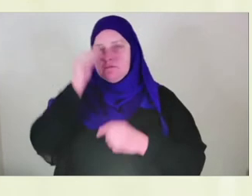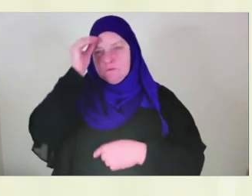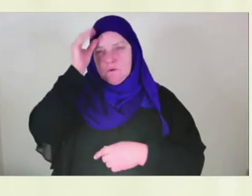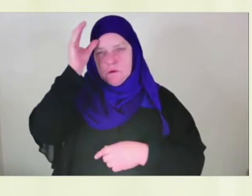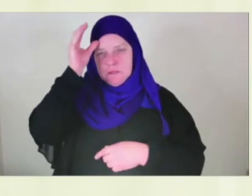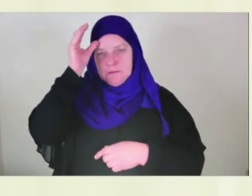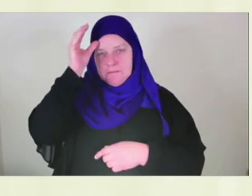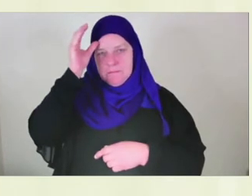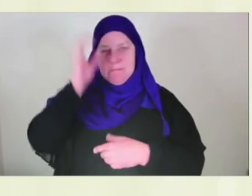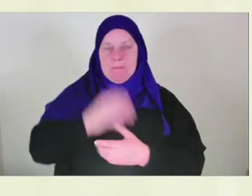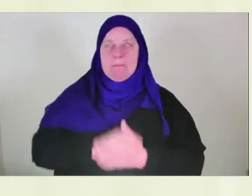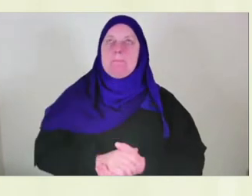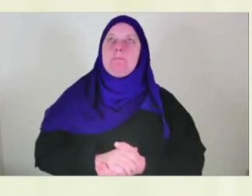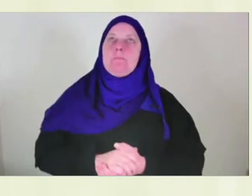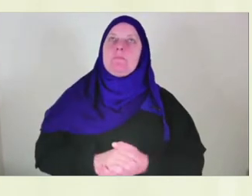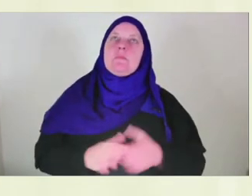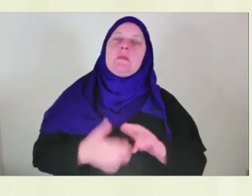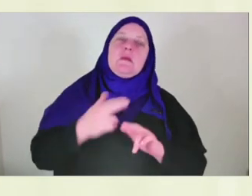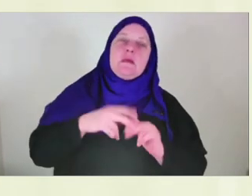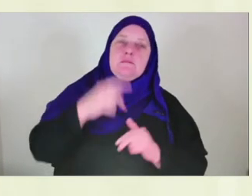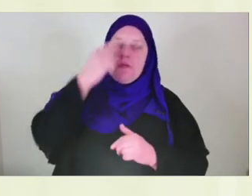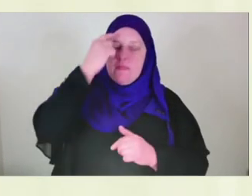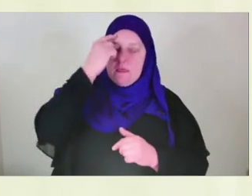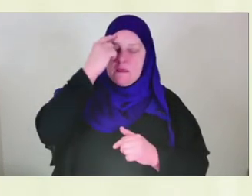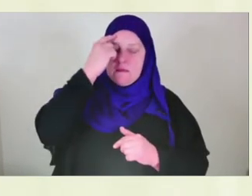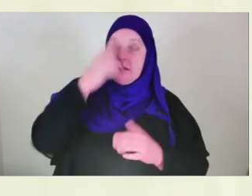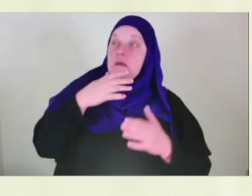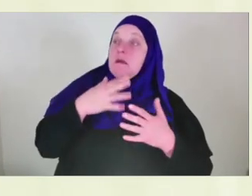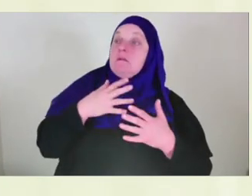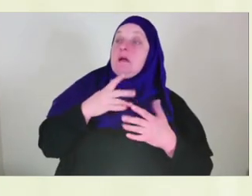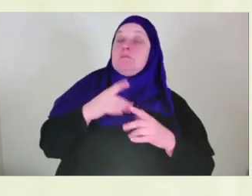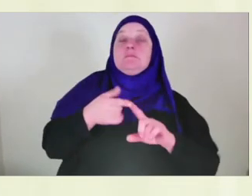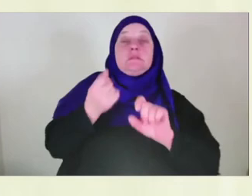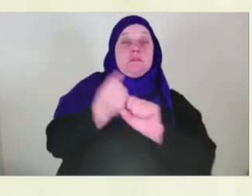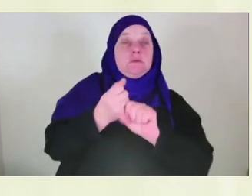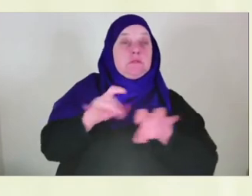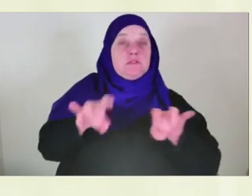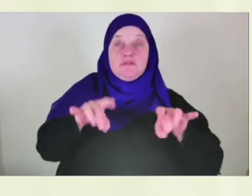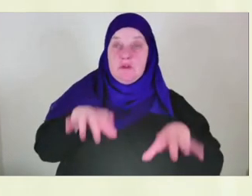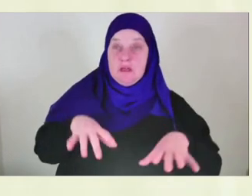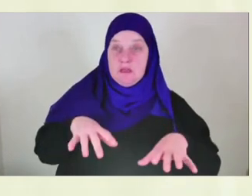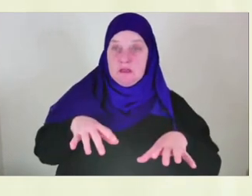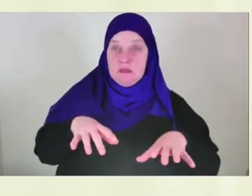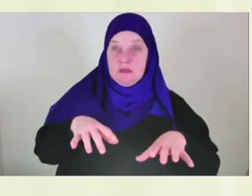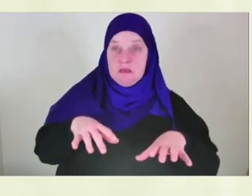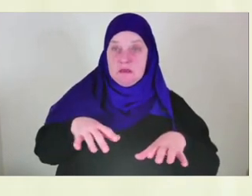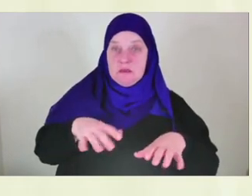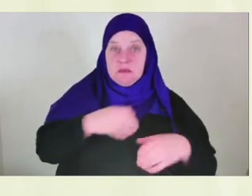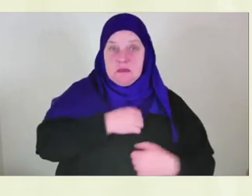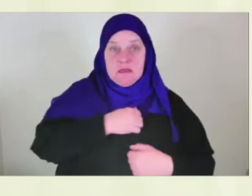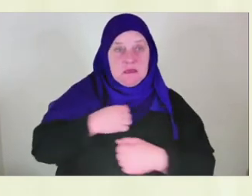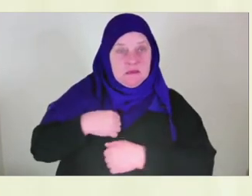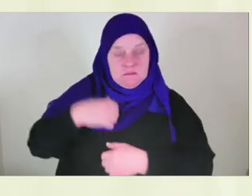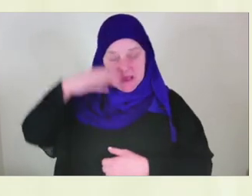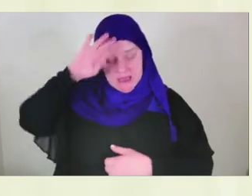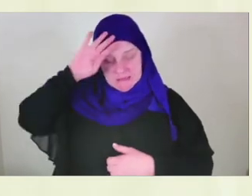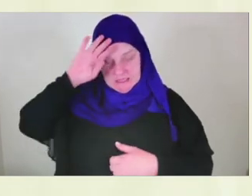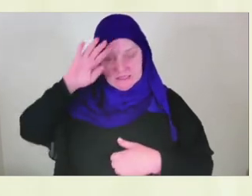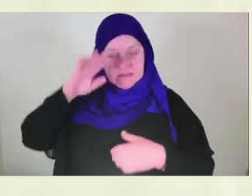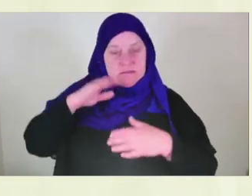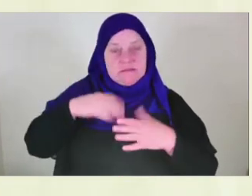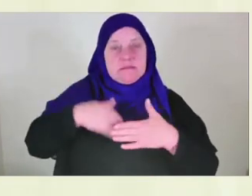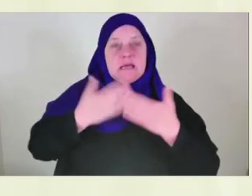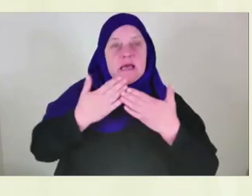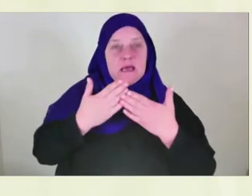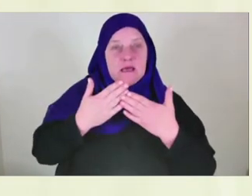you look, for example, in Australia, we got Anzac Day, you got Remembrance Day, because they remember those that fought